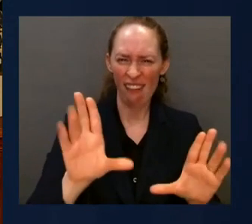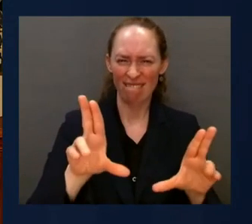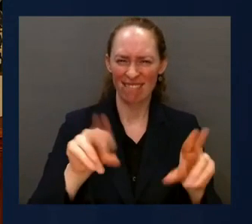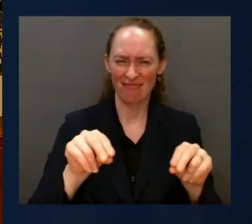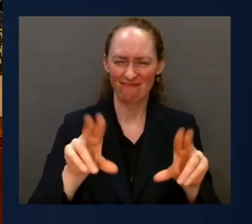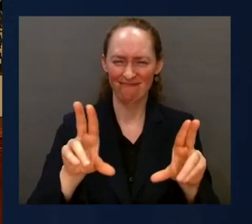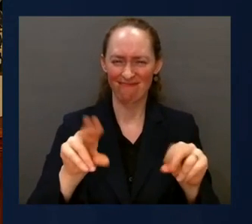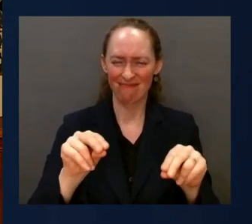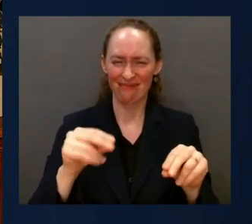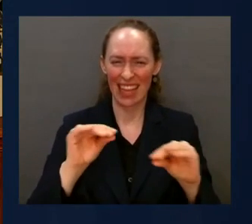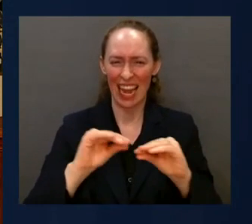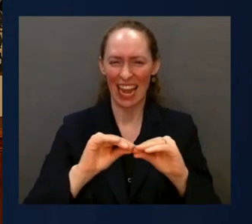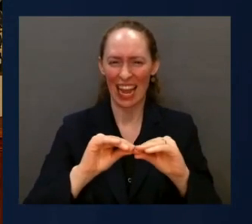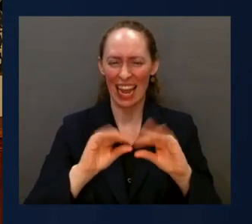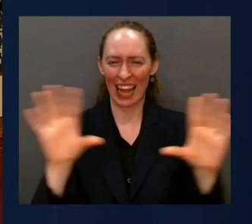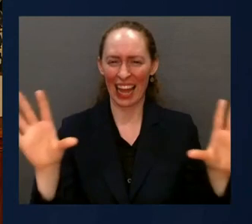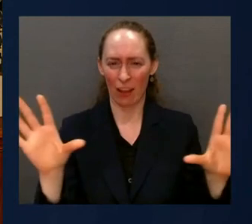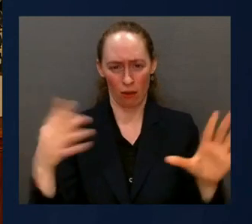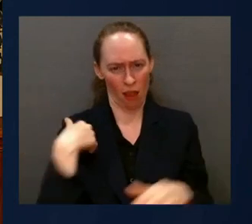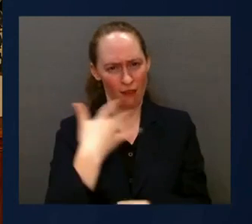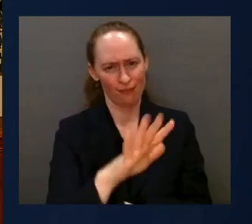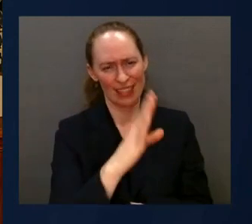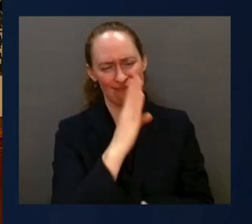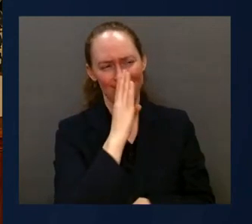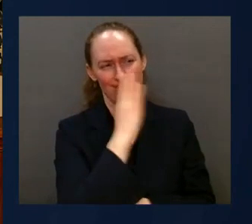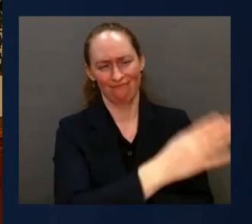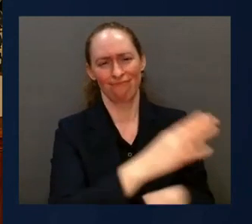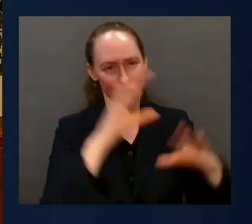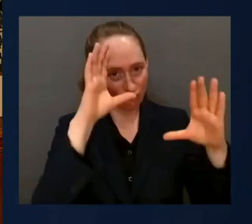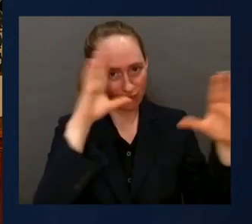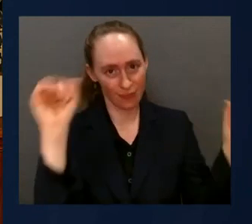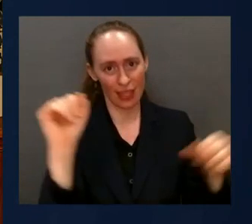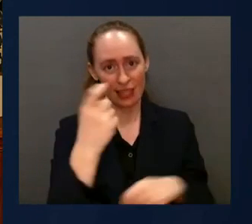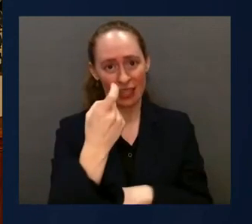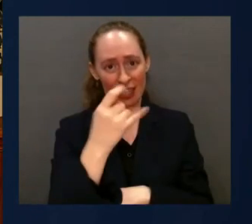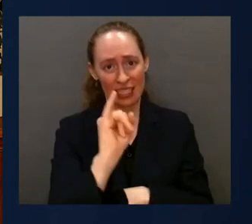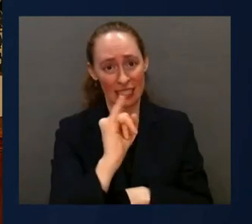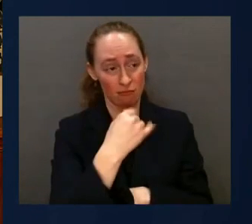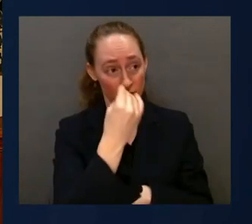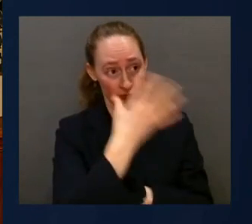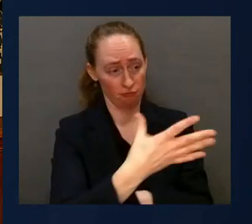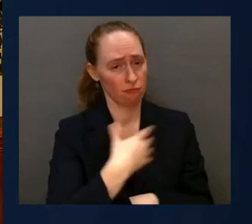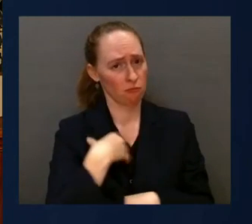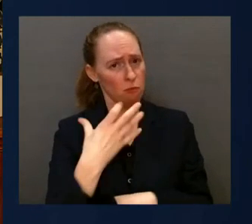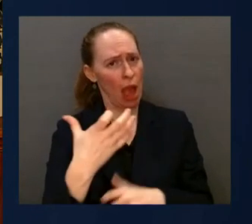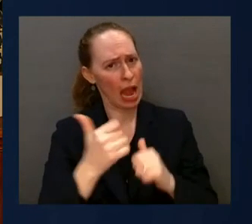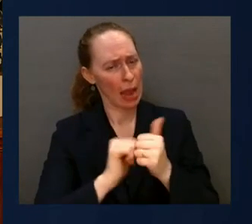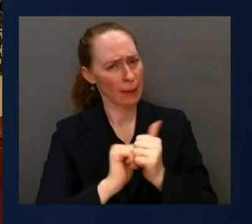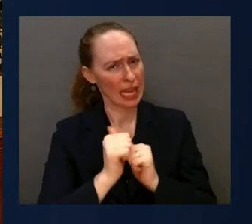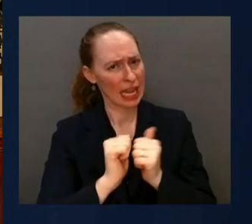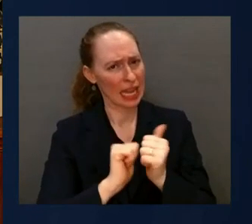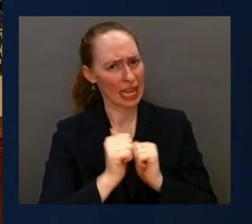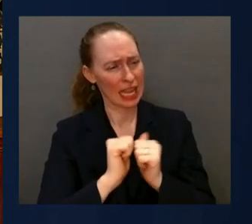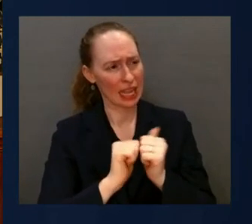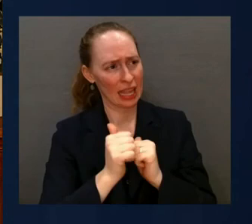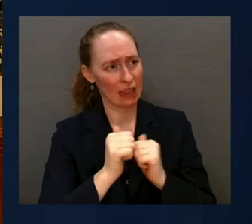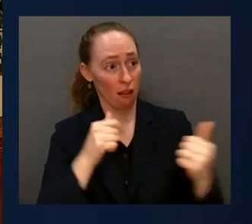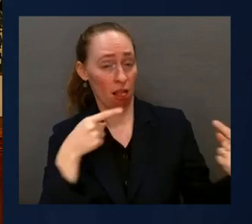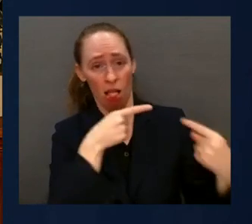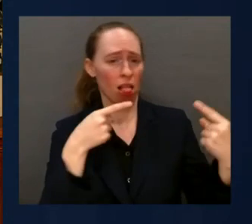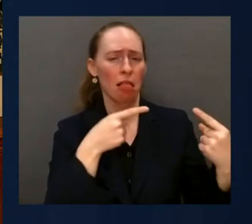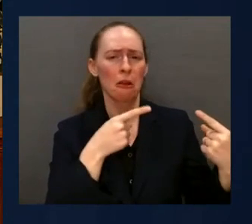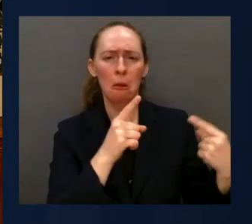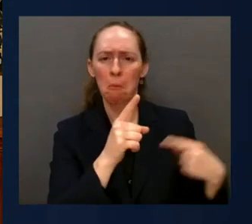with President Xi, that we seek competition, not conflict. But I will make no apologies that